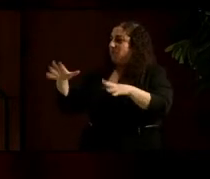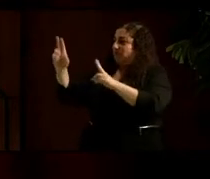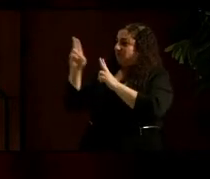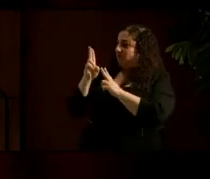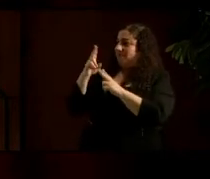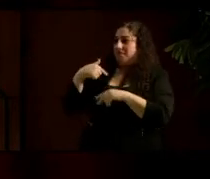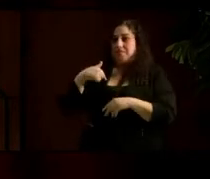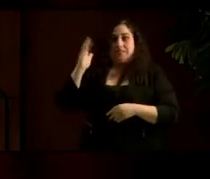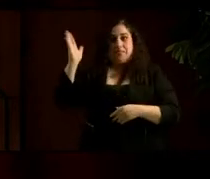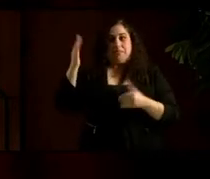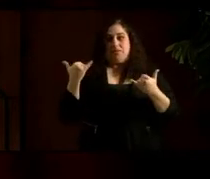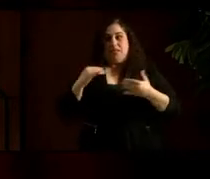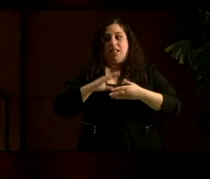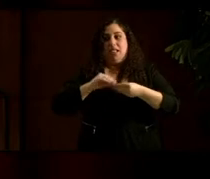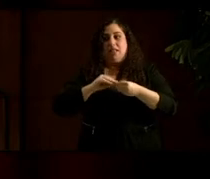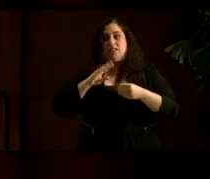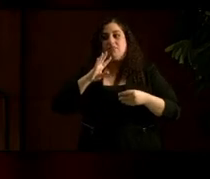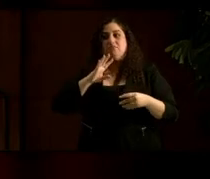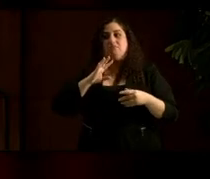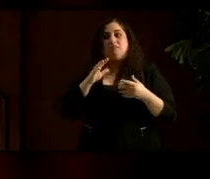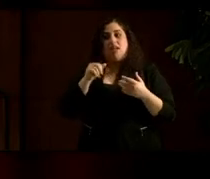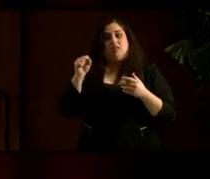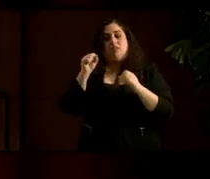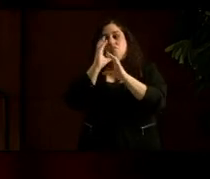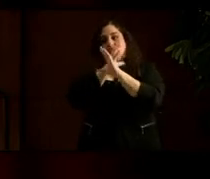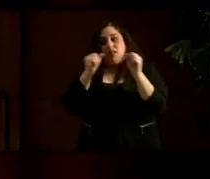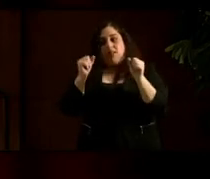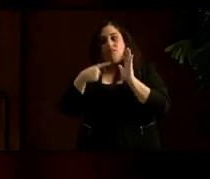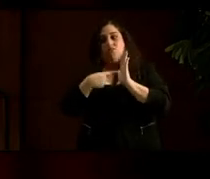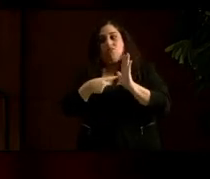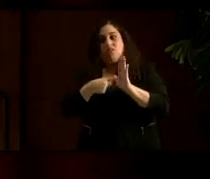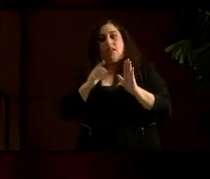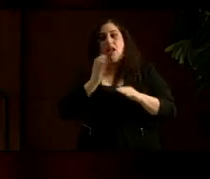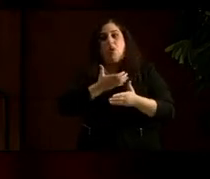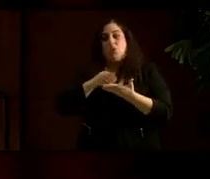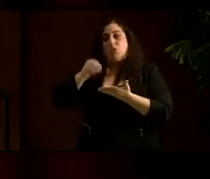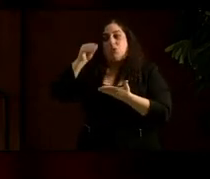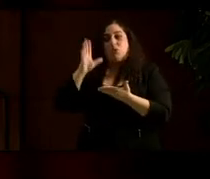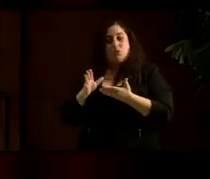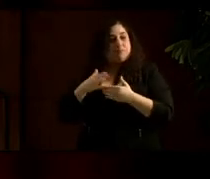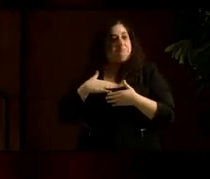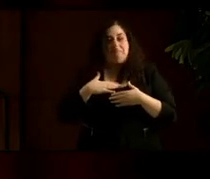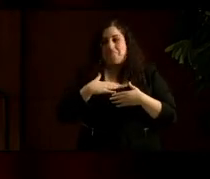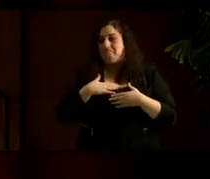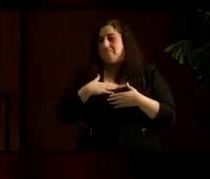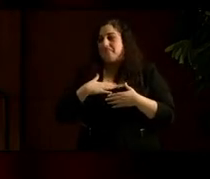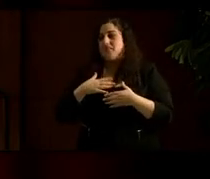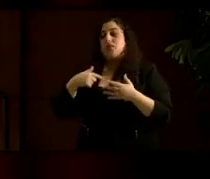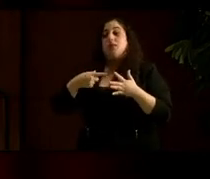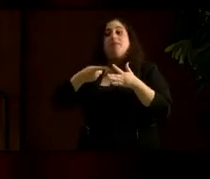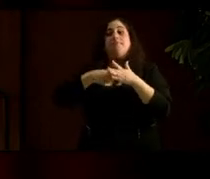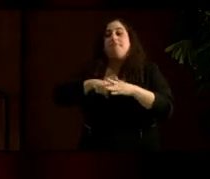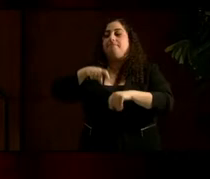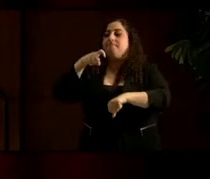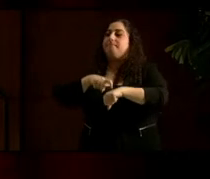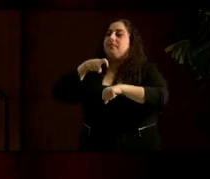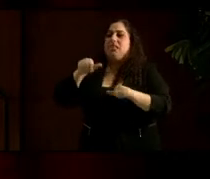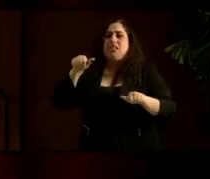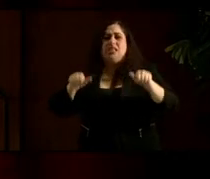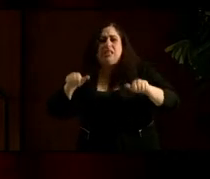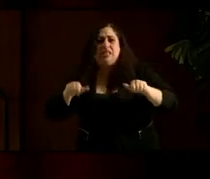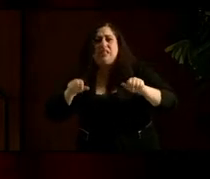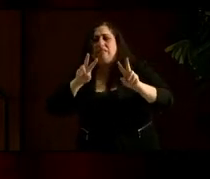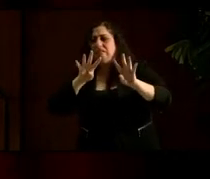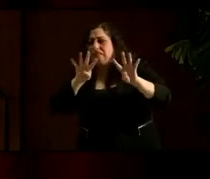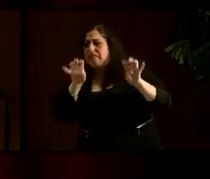President and on behalf of our SDSU students. We are entering a time of uncertainty, a time of adjustment, and